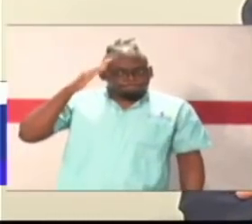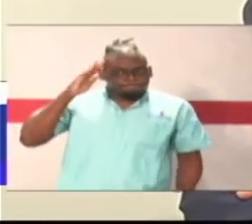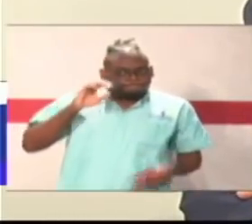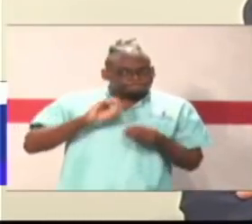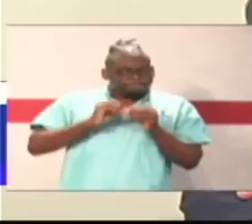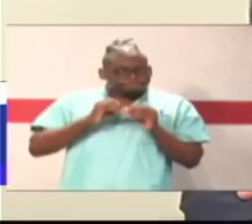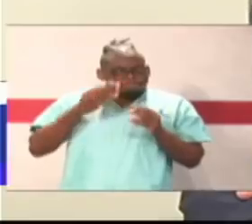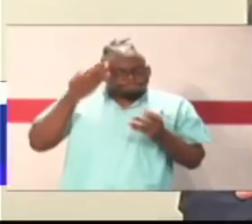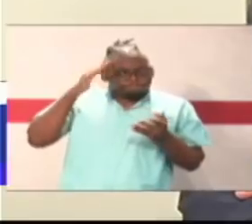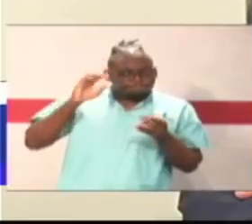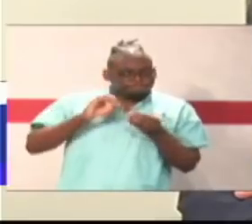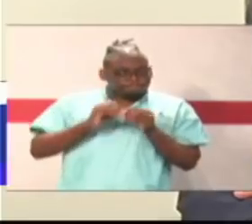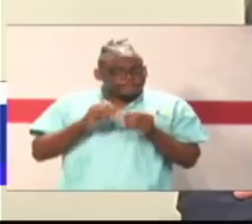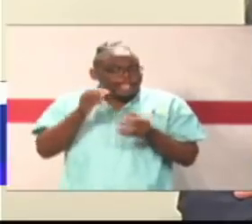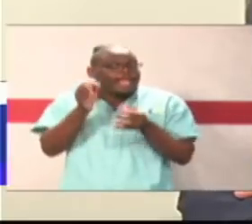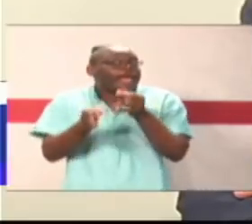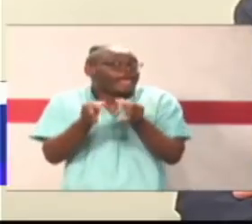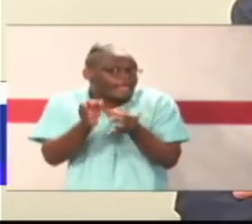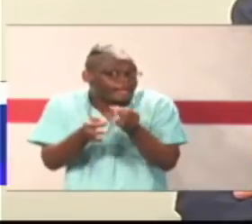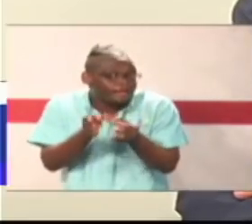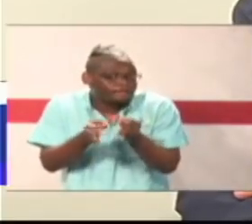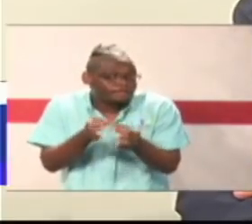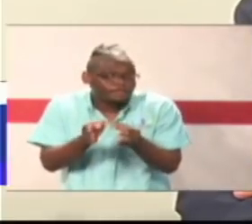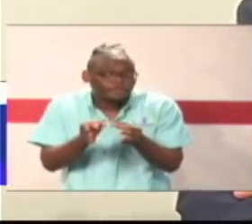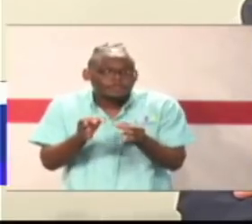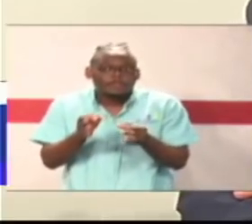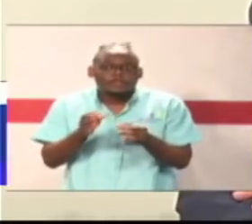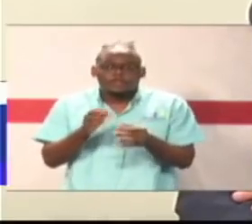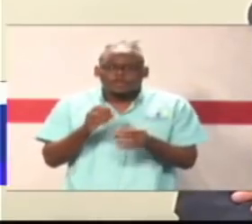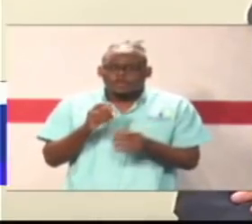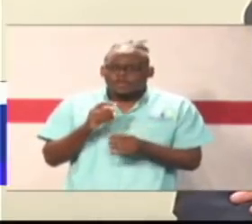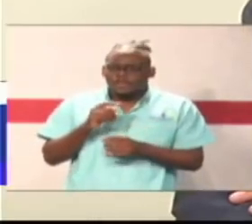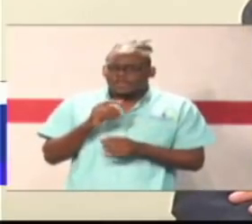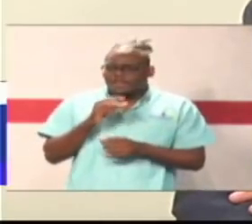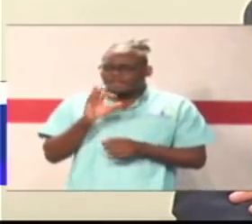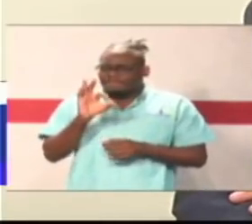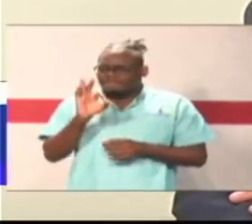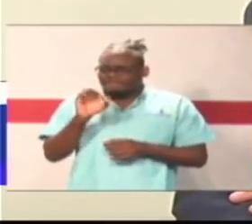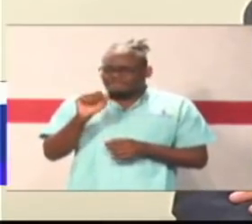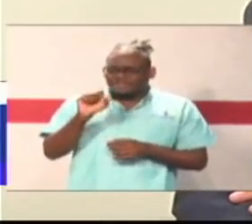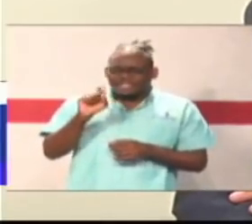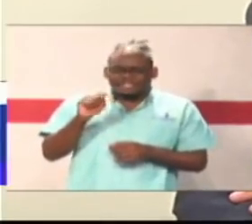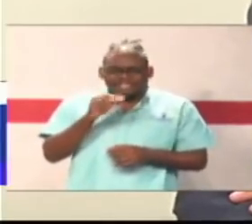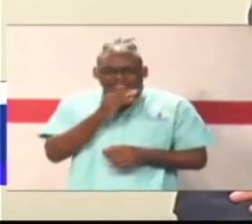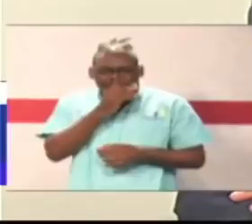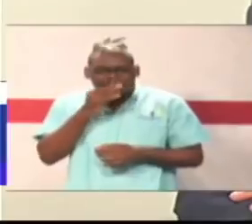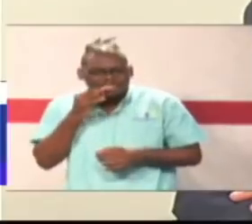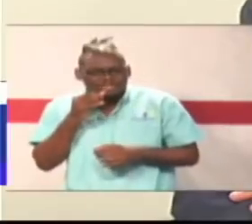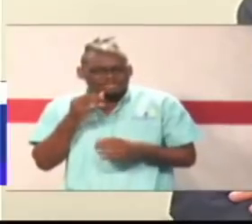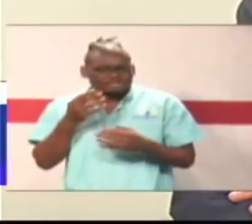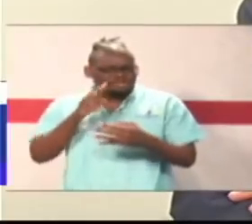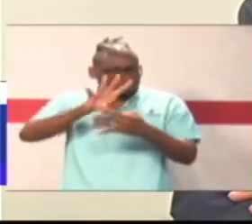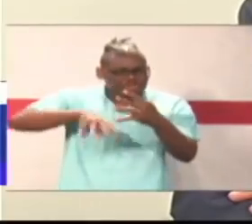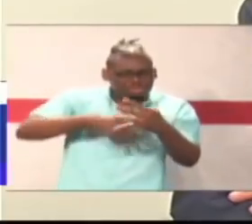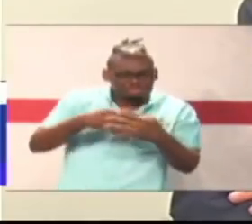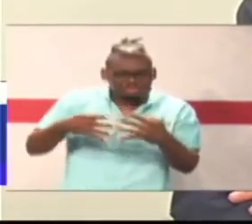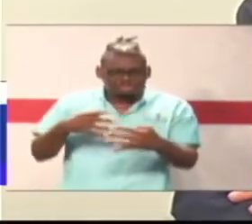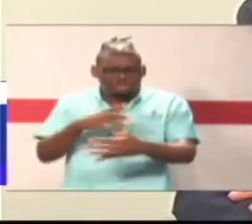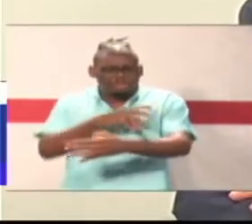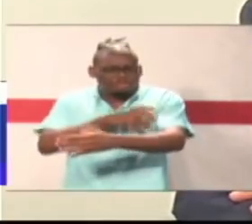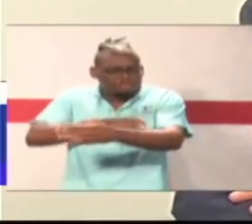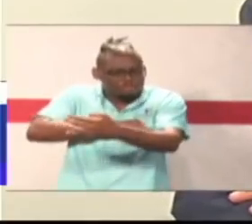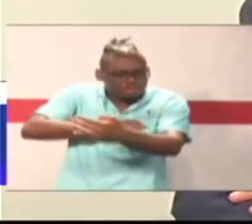what their fasting blood sugar is, their HbA1c. They don't know what their blood pressure is. They don't know what their cholesterol levels